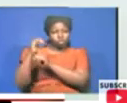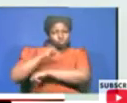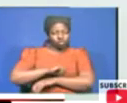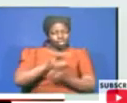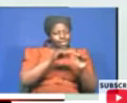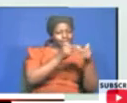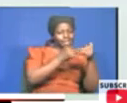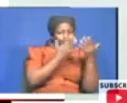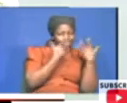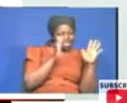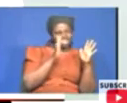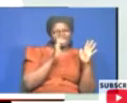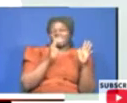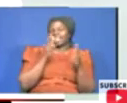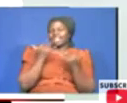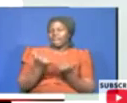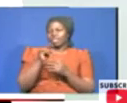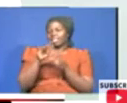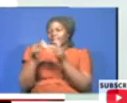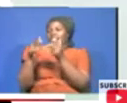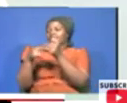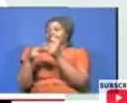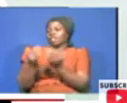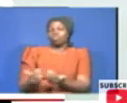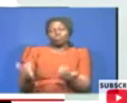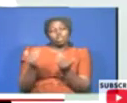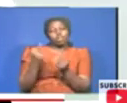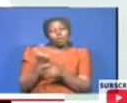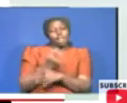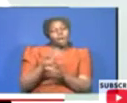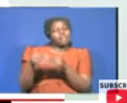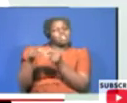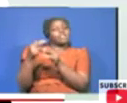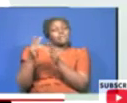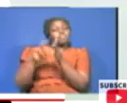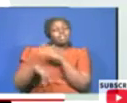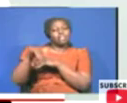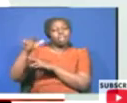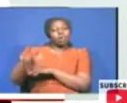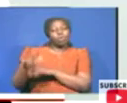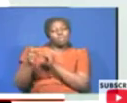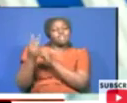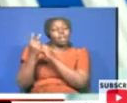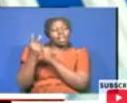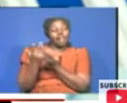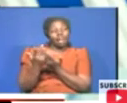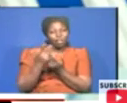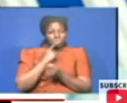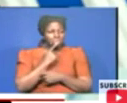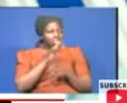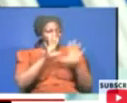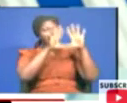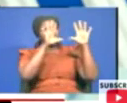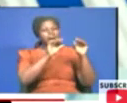8. Now these are class 7 children. Only that we are calling them junior secondary. So the executive summary of what you're saying is